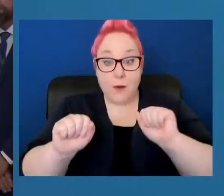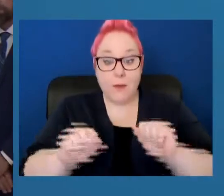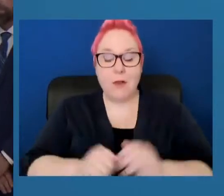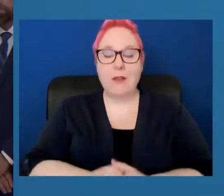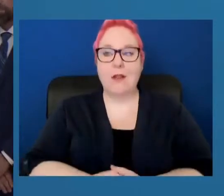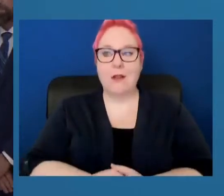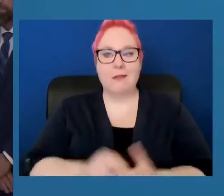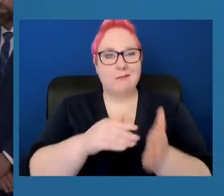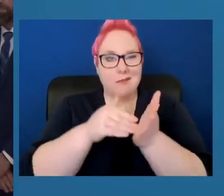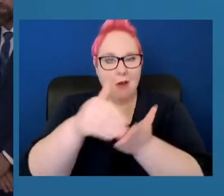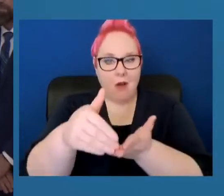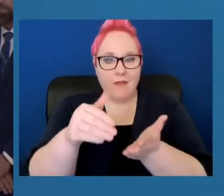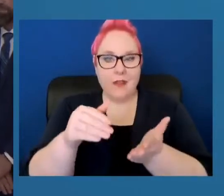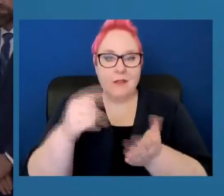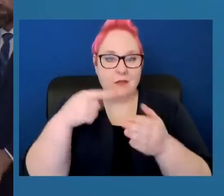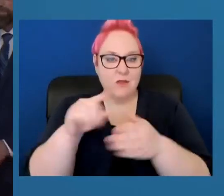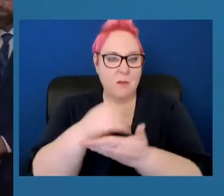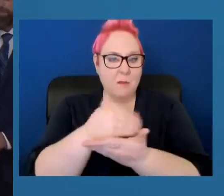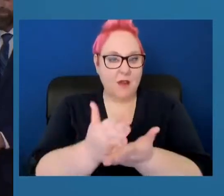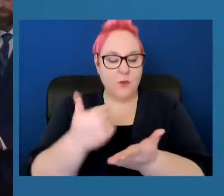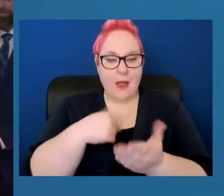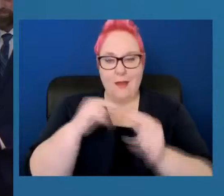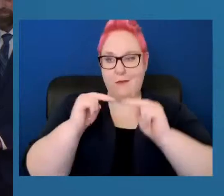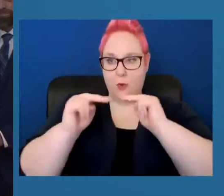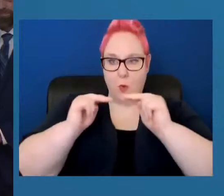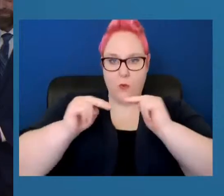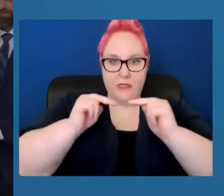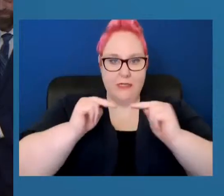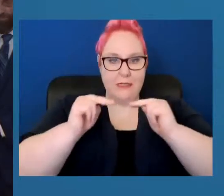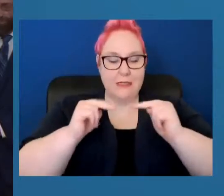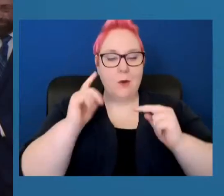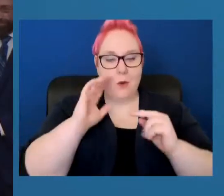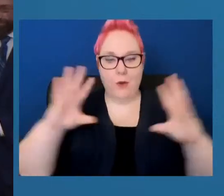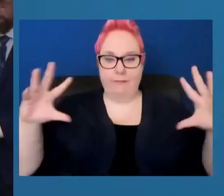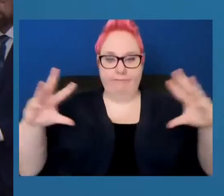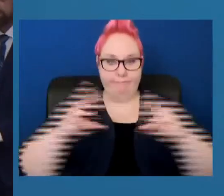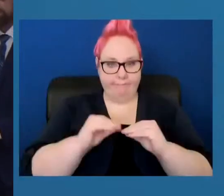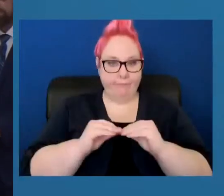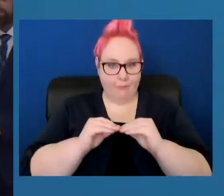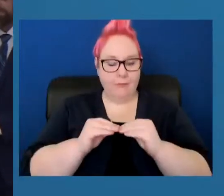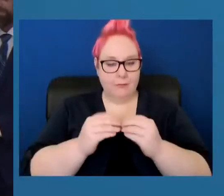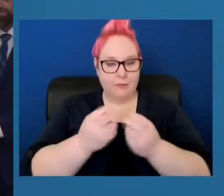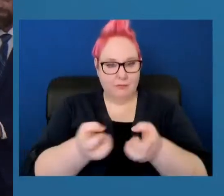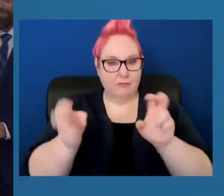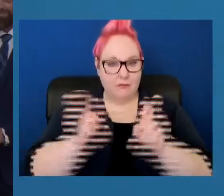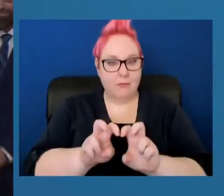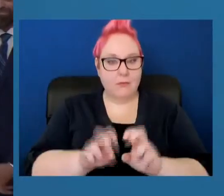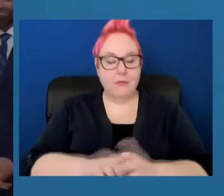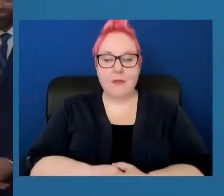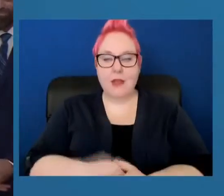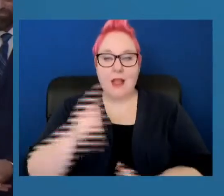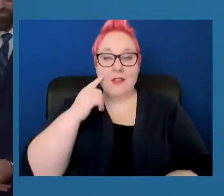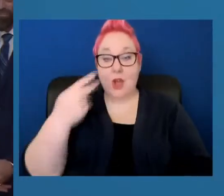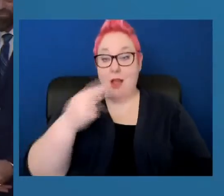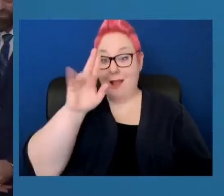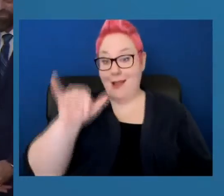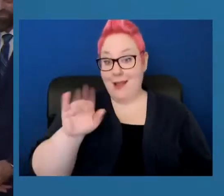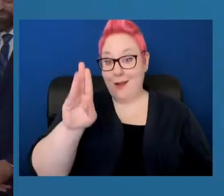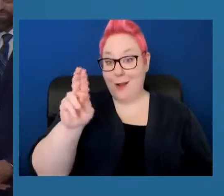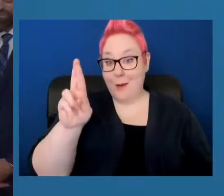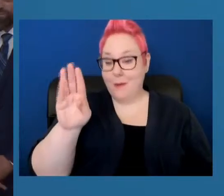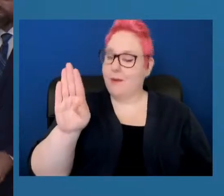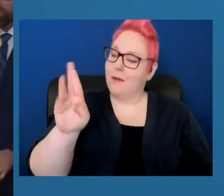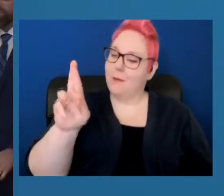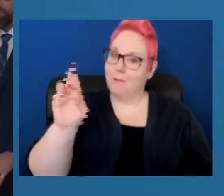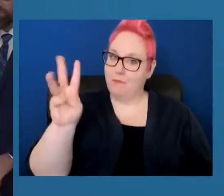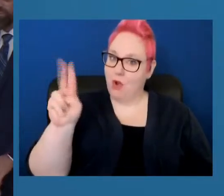the budget, we have negotiations and we come to conference. And as soon as I saw that Harry Bronson put his name on the list to speak,